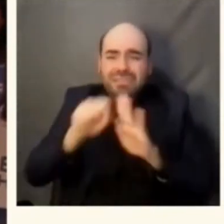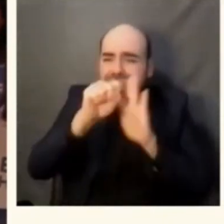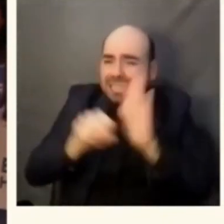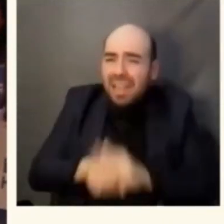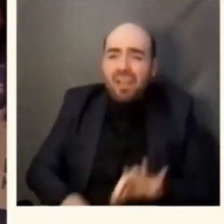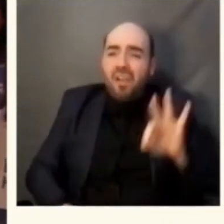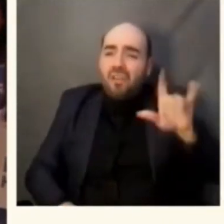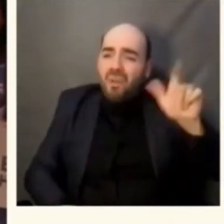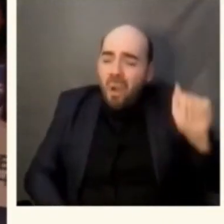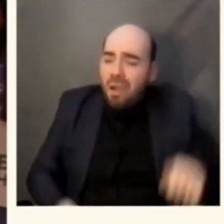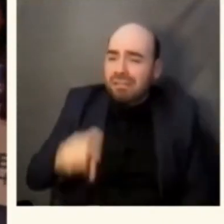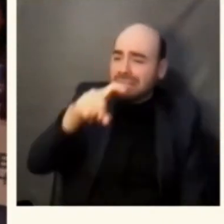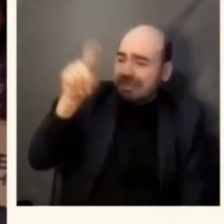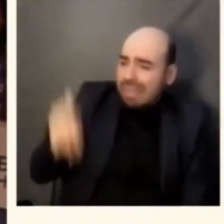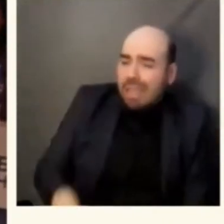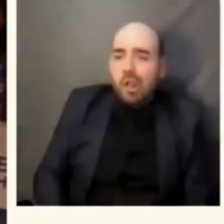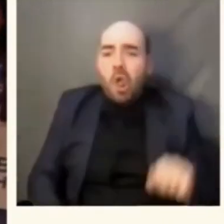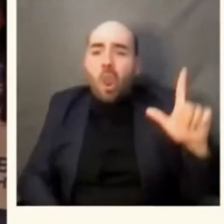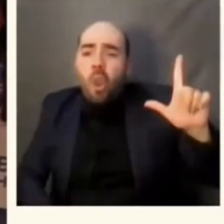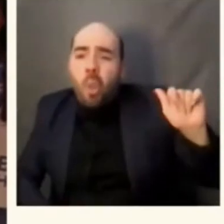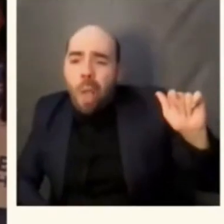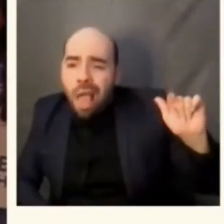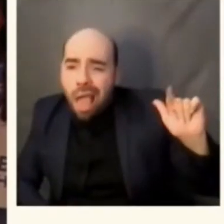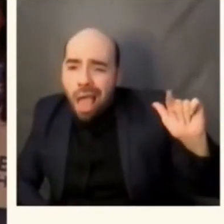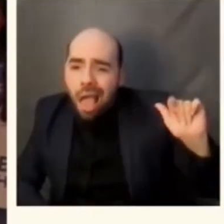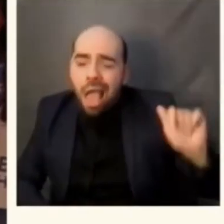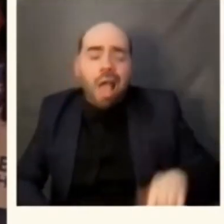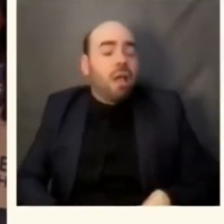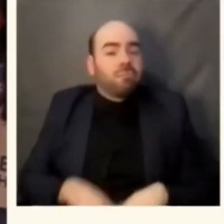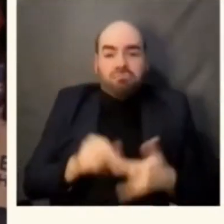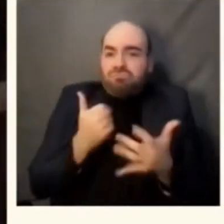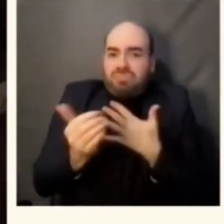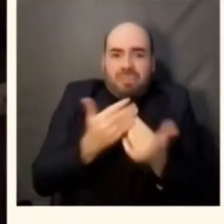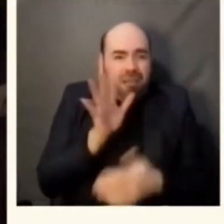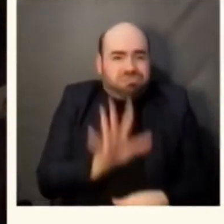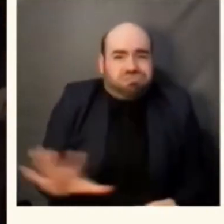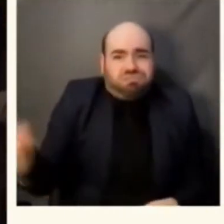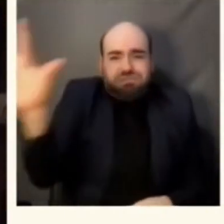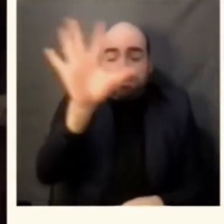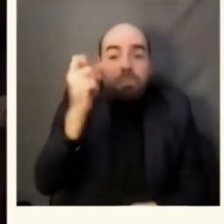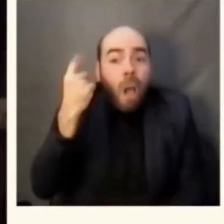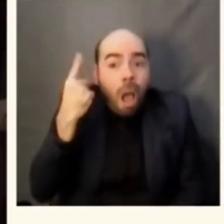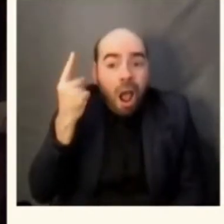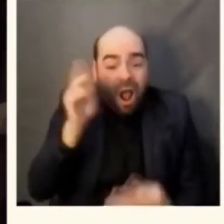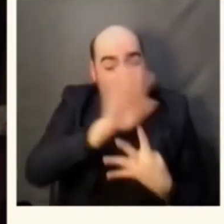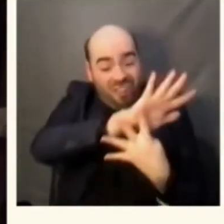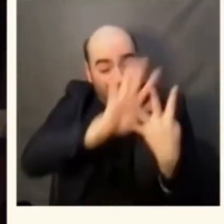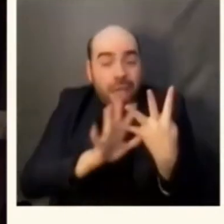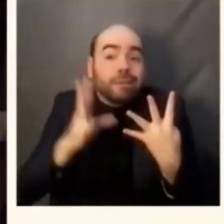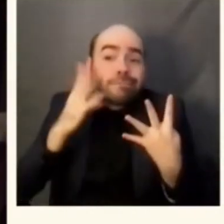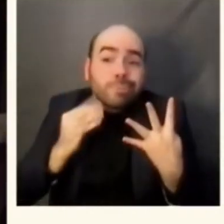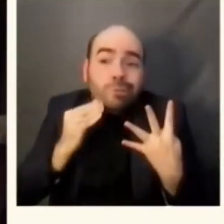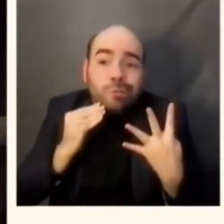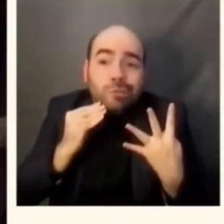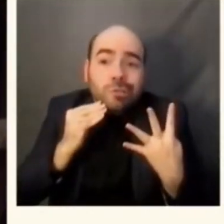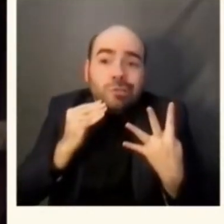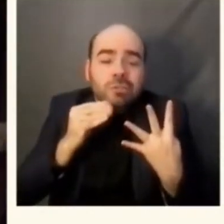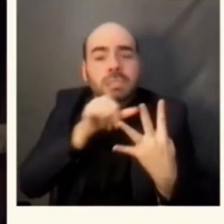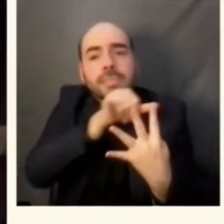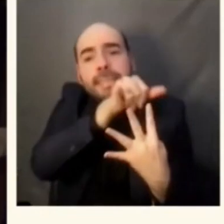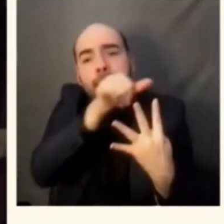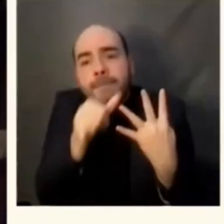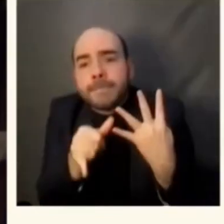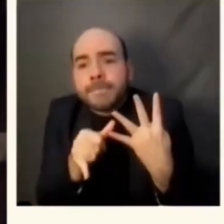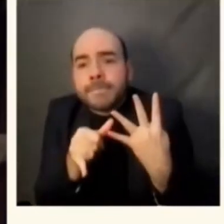Louisiana. However, the details of their experiences were similar. They